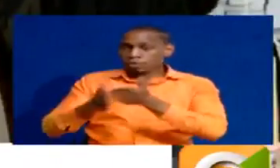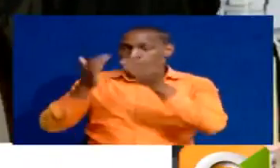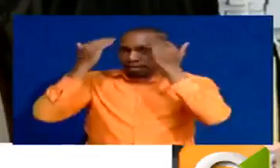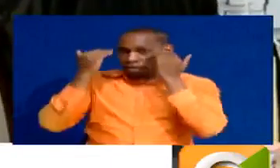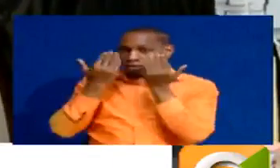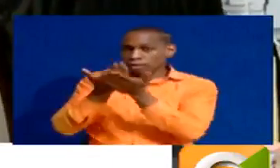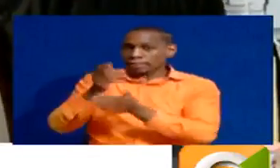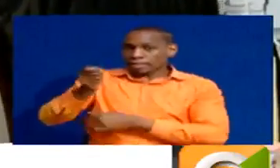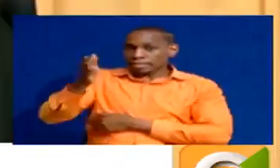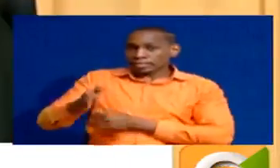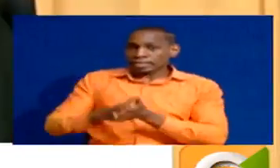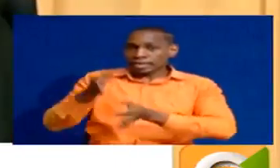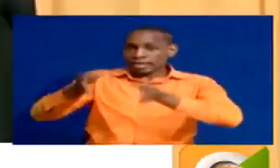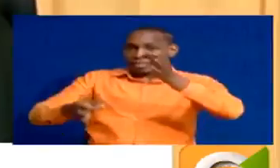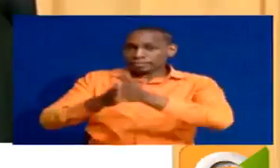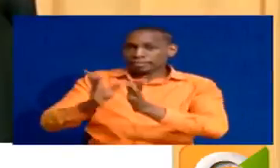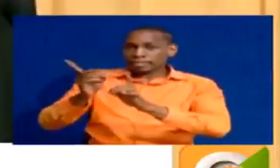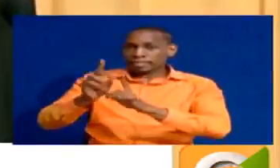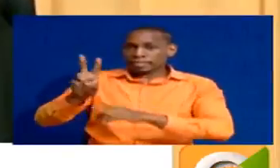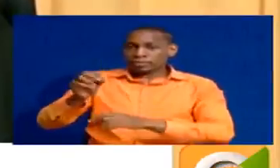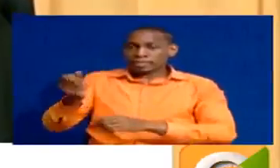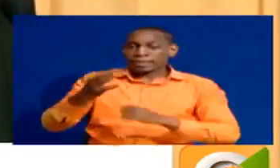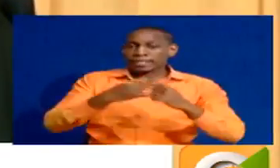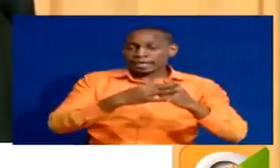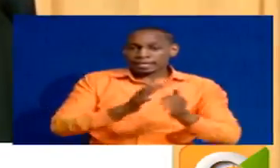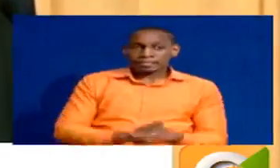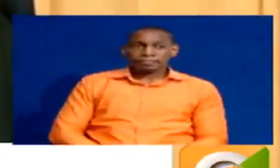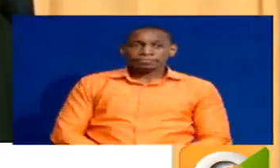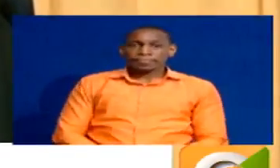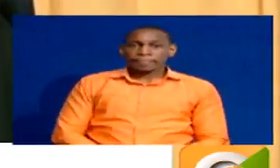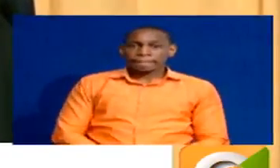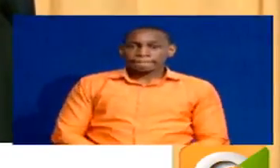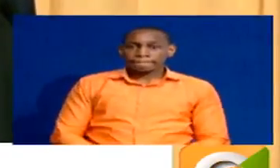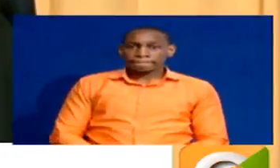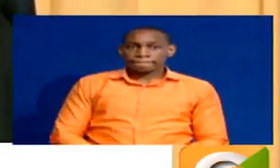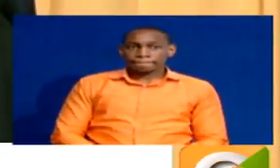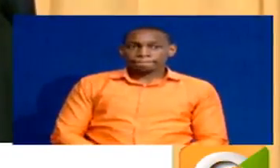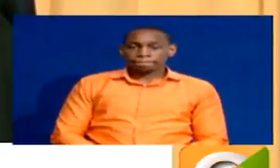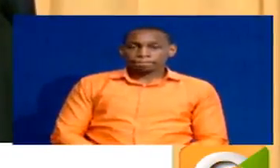Court of Appeal judges and their judgment come the 20th of August. Miriam Nyambura, Citizen TV.